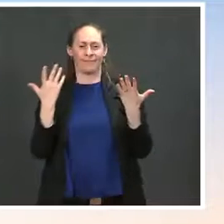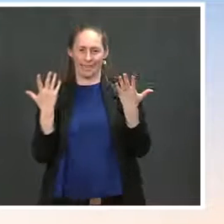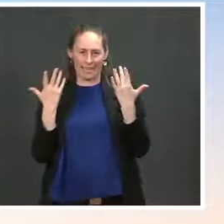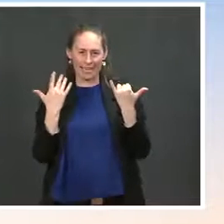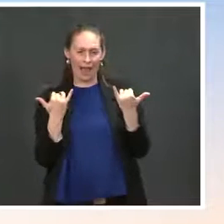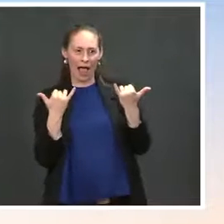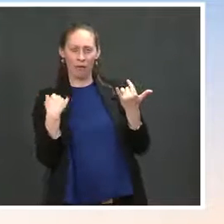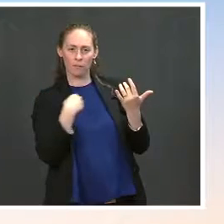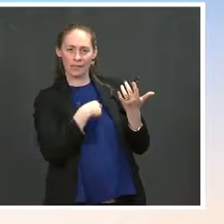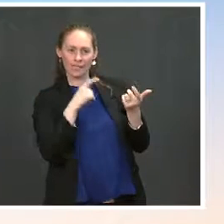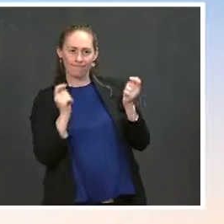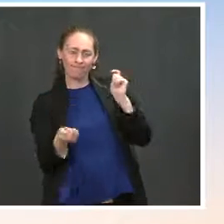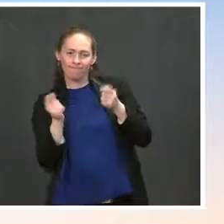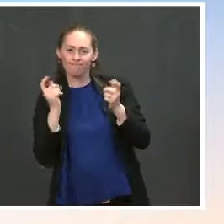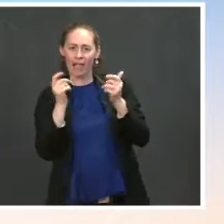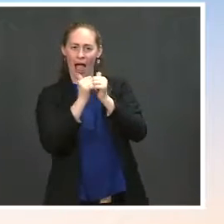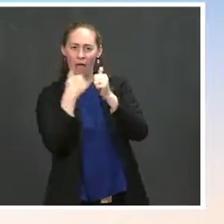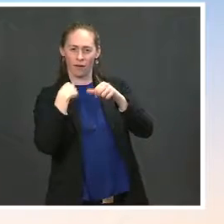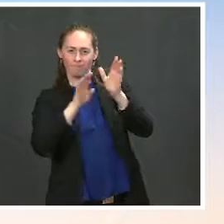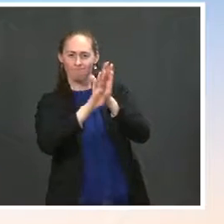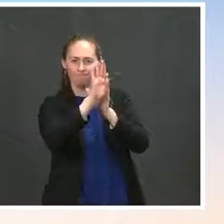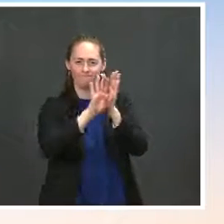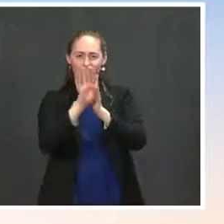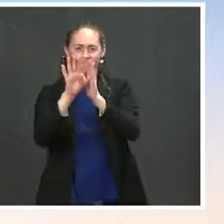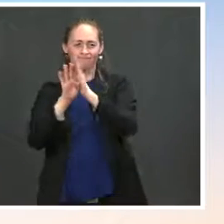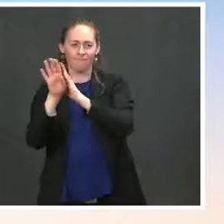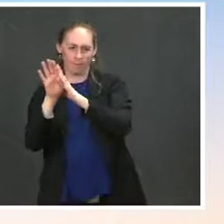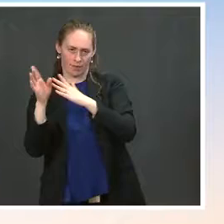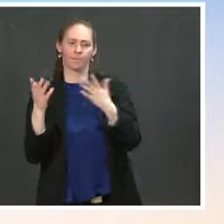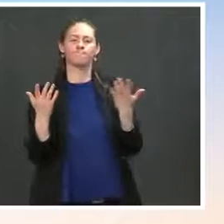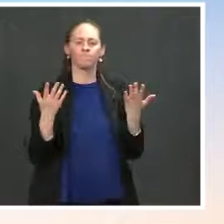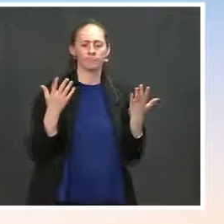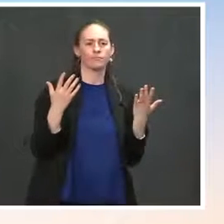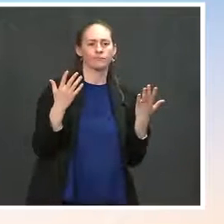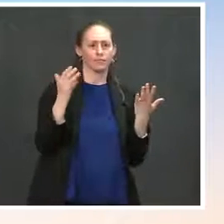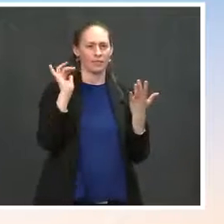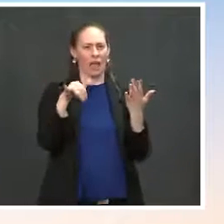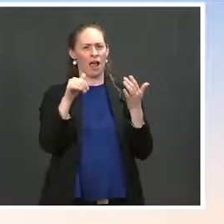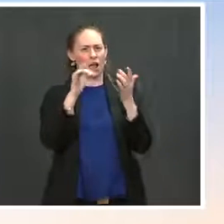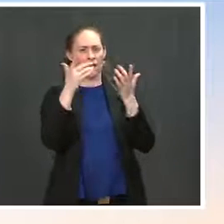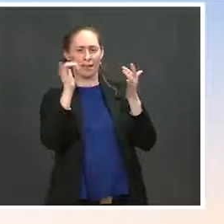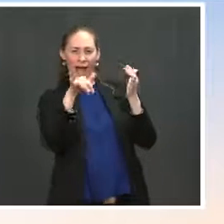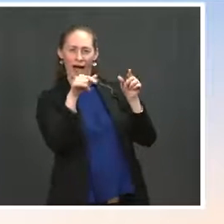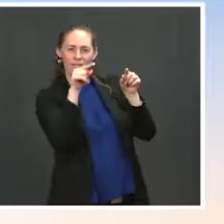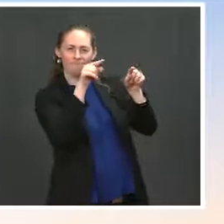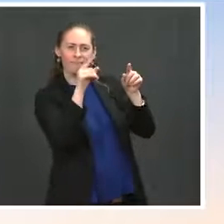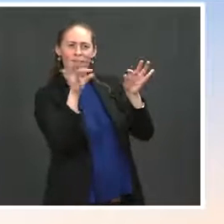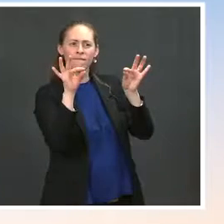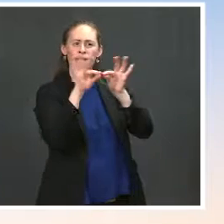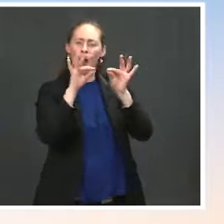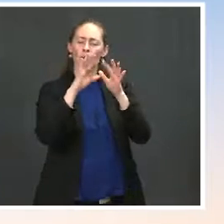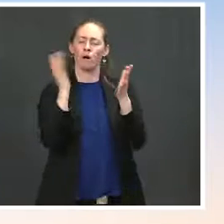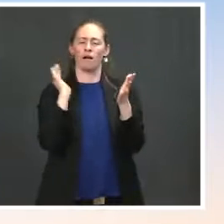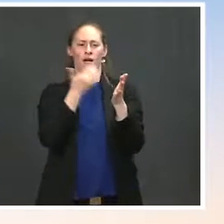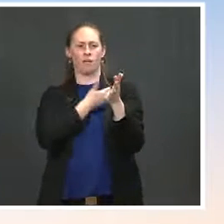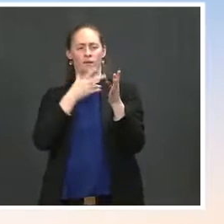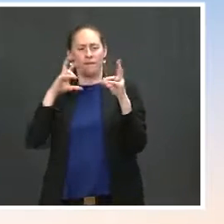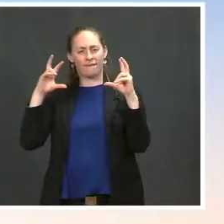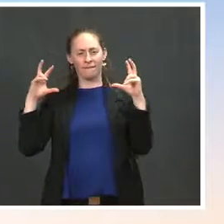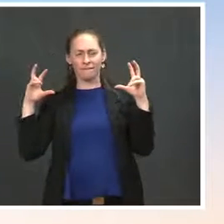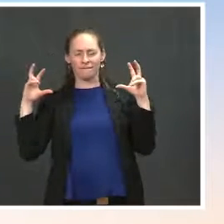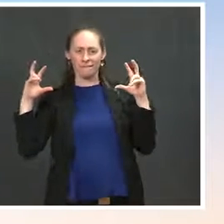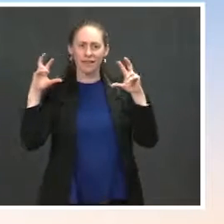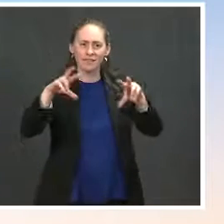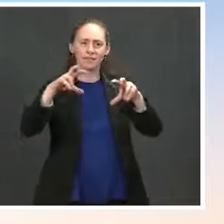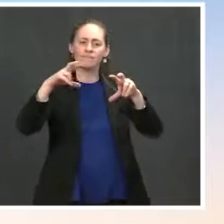on, and that's part of the value of the sort of the investment and venture